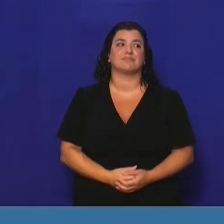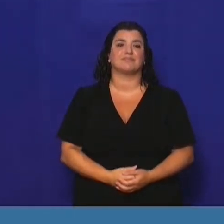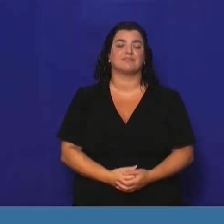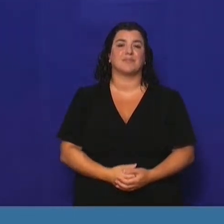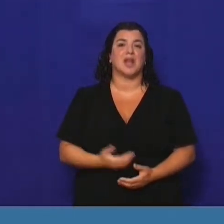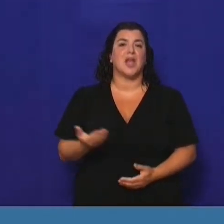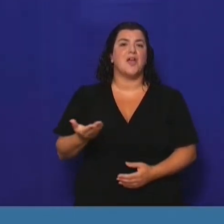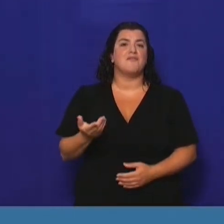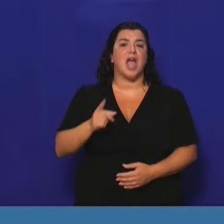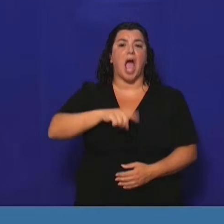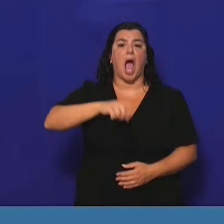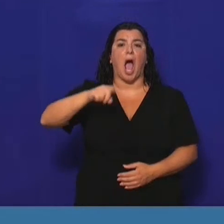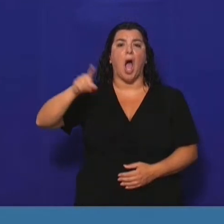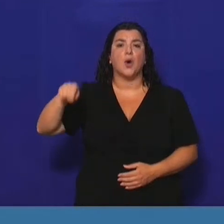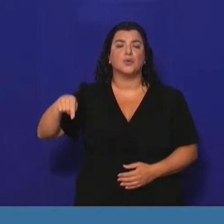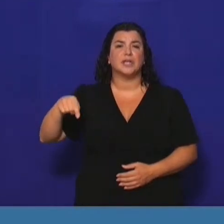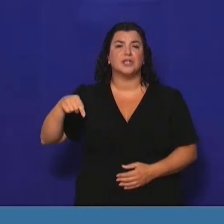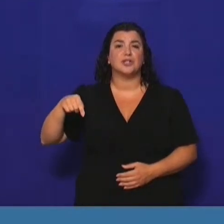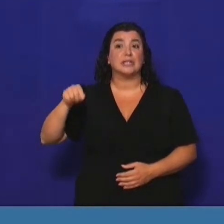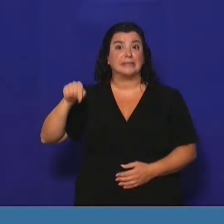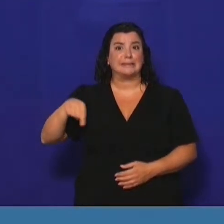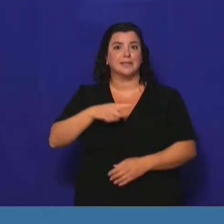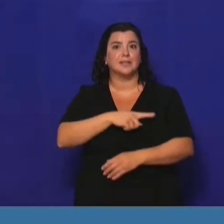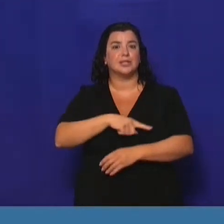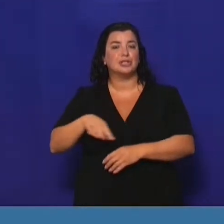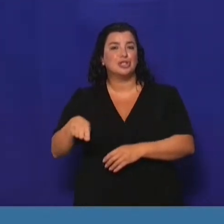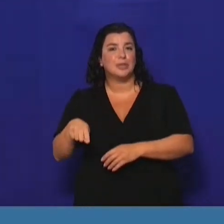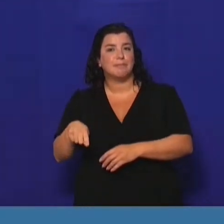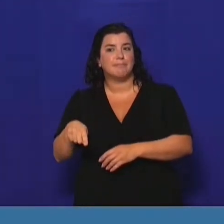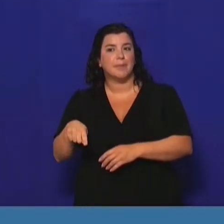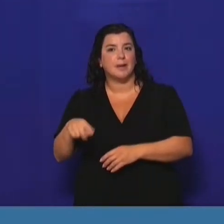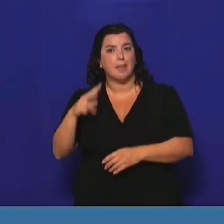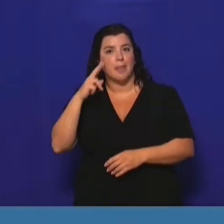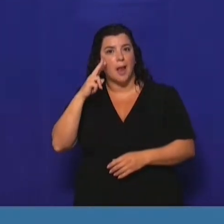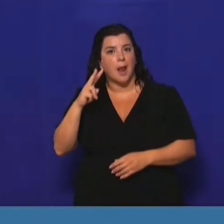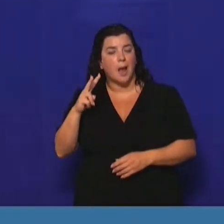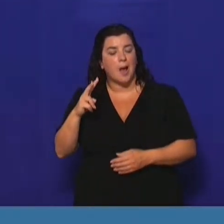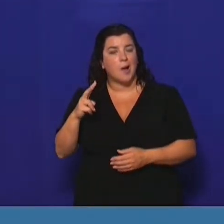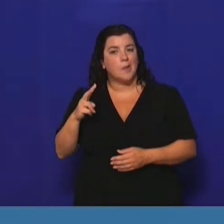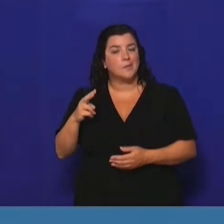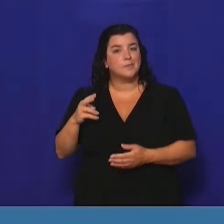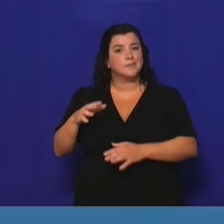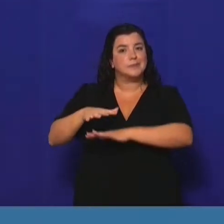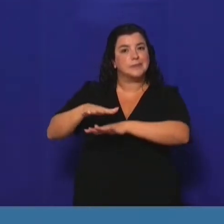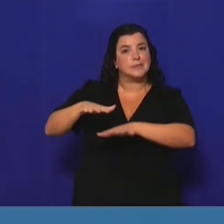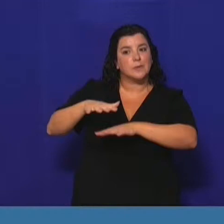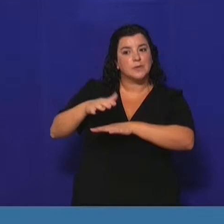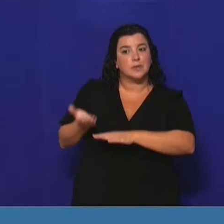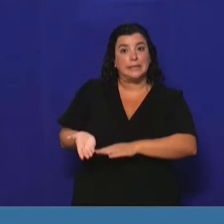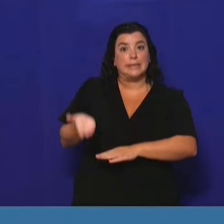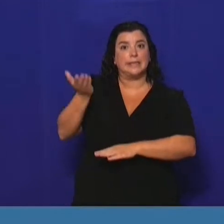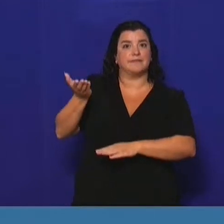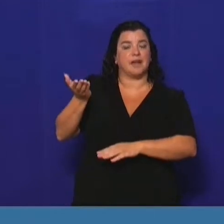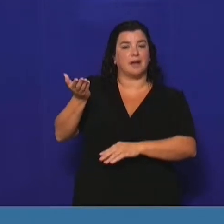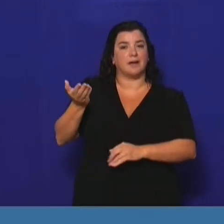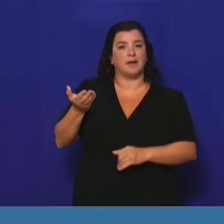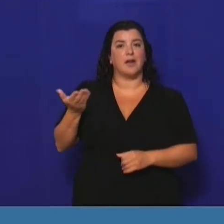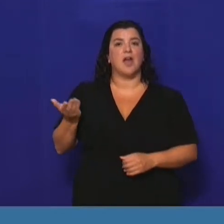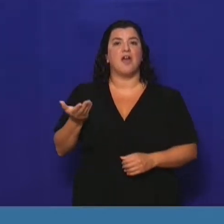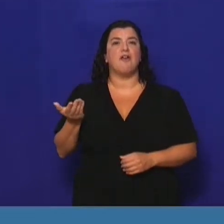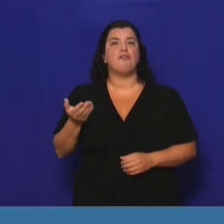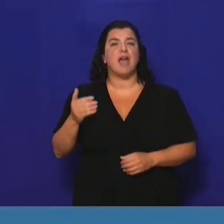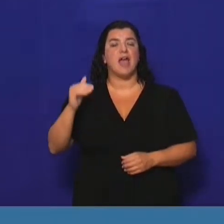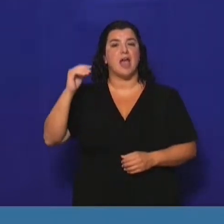F'Għawdex dil-ġimgħa rajna s-sitwazzjoni wkoll fejn kellna numru ta' każijiet ukoll li kienu nies li għandhom residenza tagħhom bħala